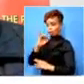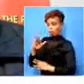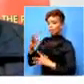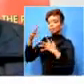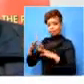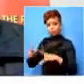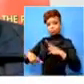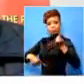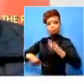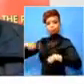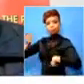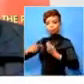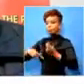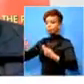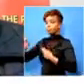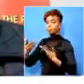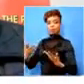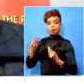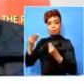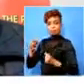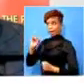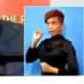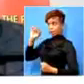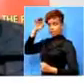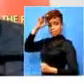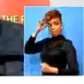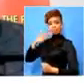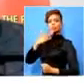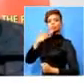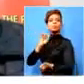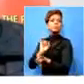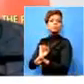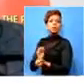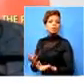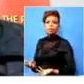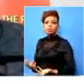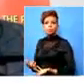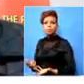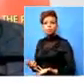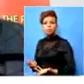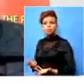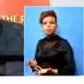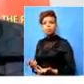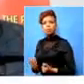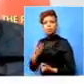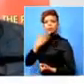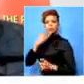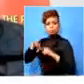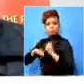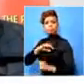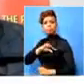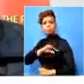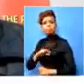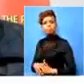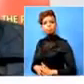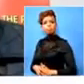state funds. To what end? Who has been arrested? Who has been found guilty?